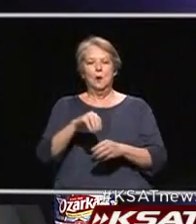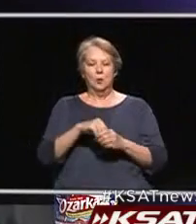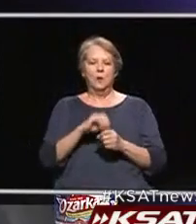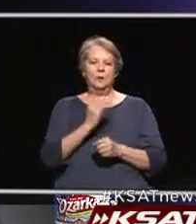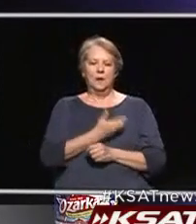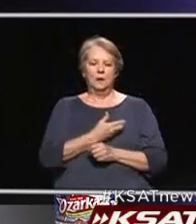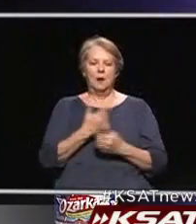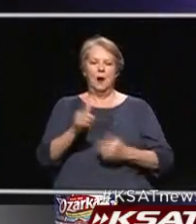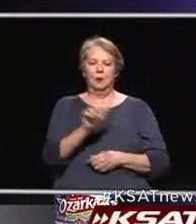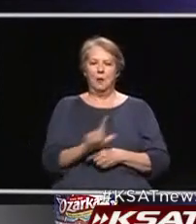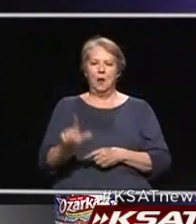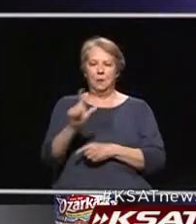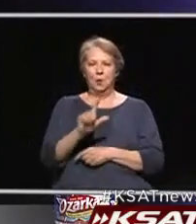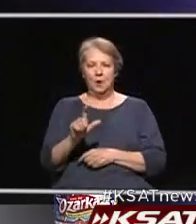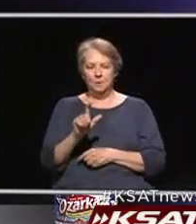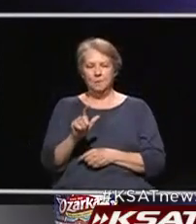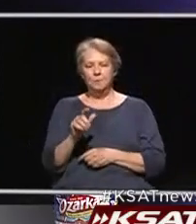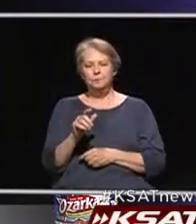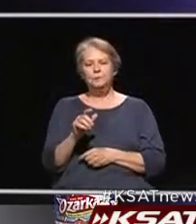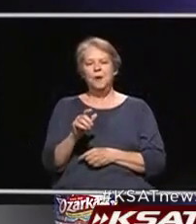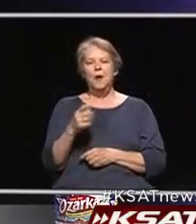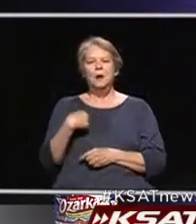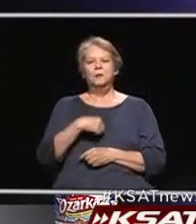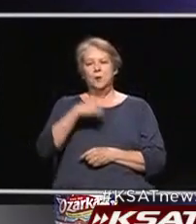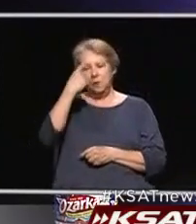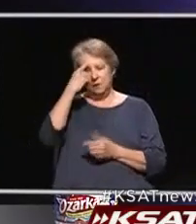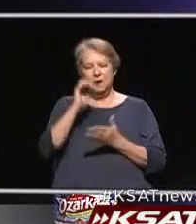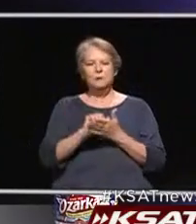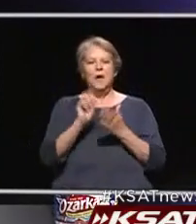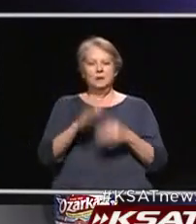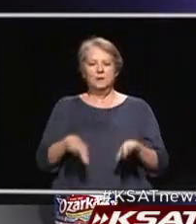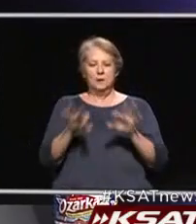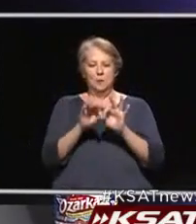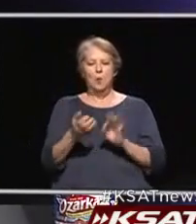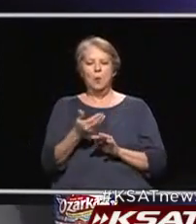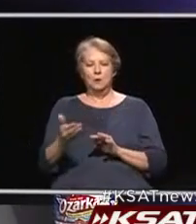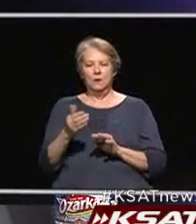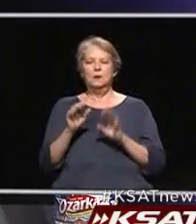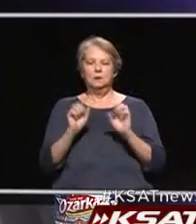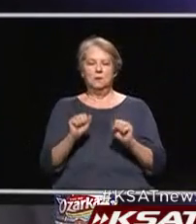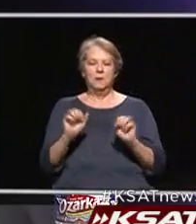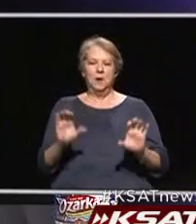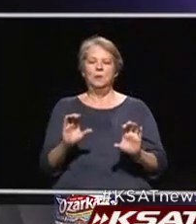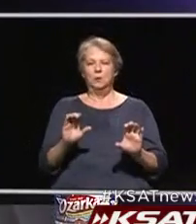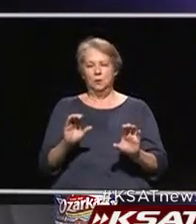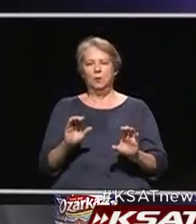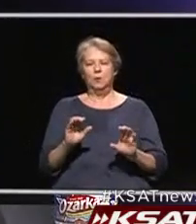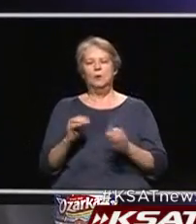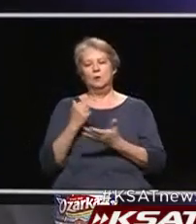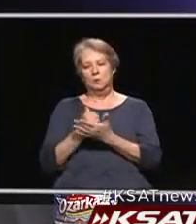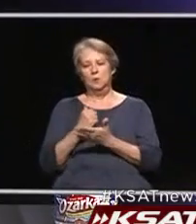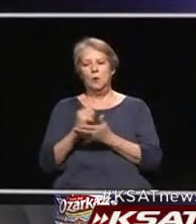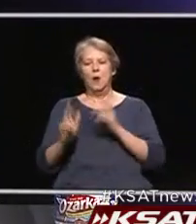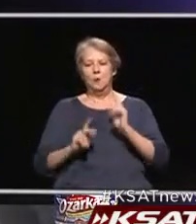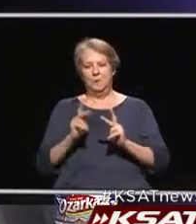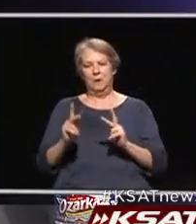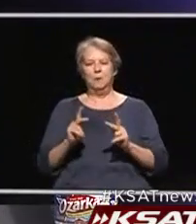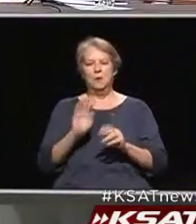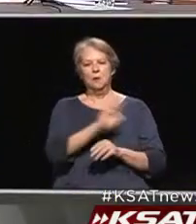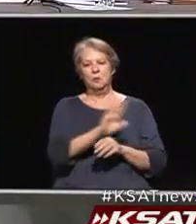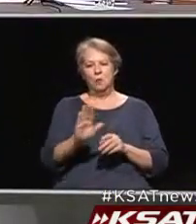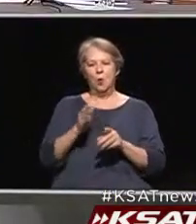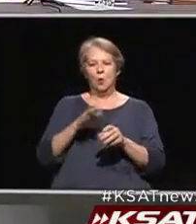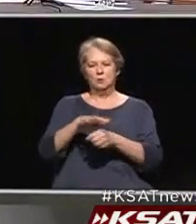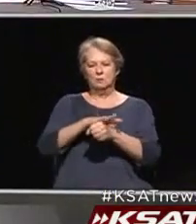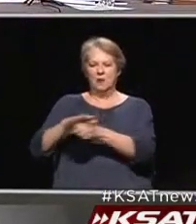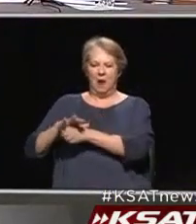within our library. So we think that's an important thing to be able to do to get it going and help people in these areas.